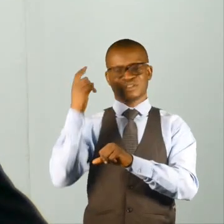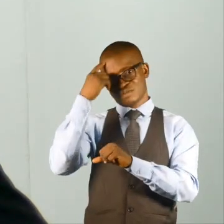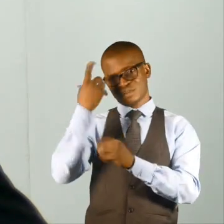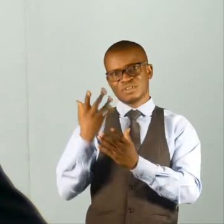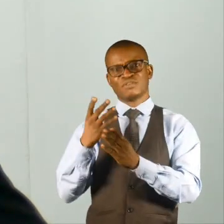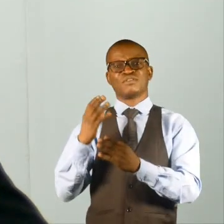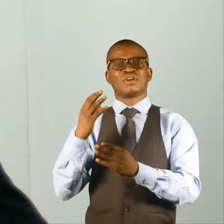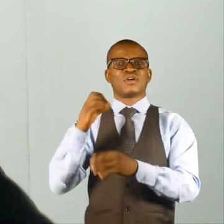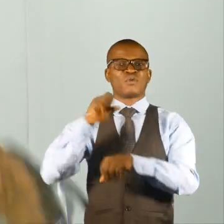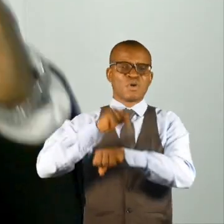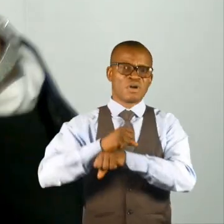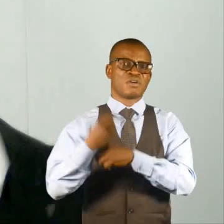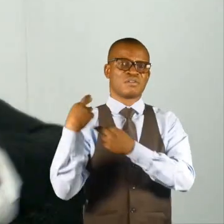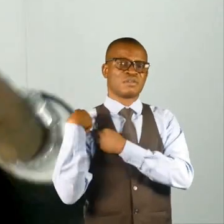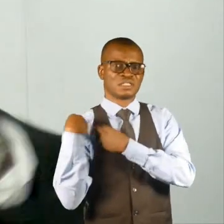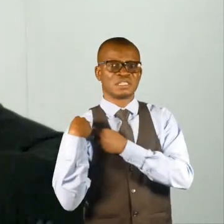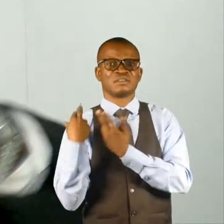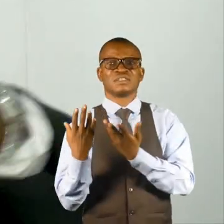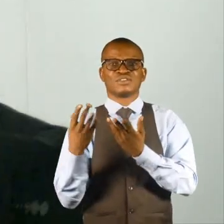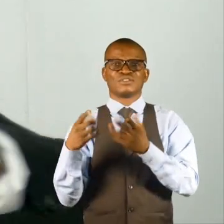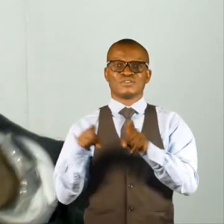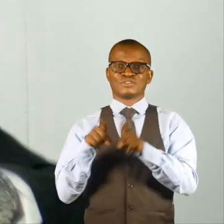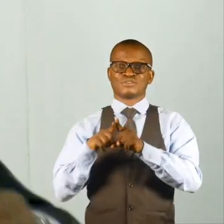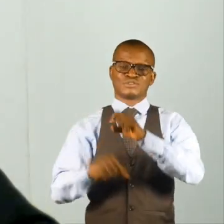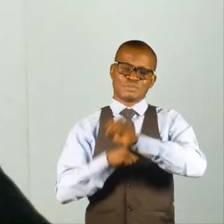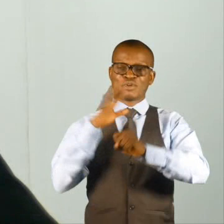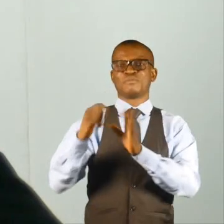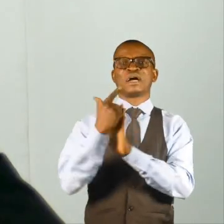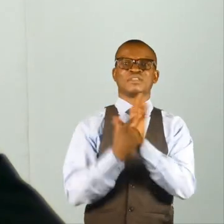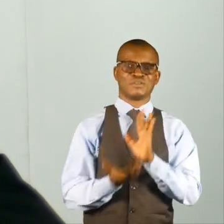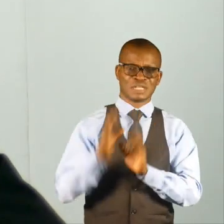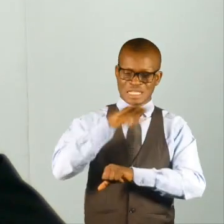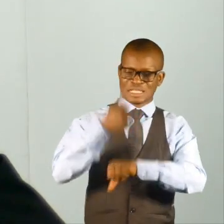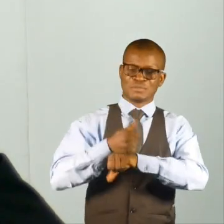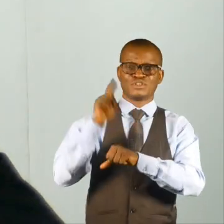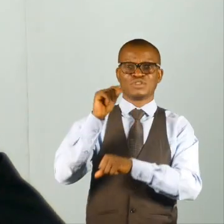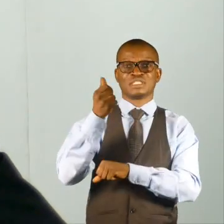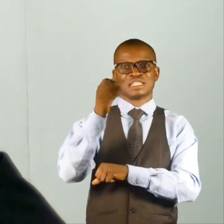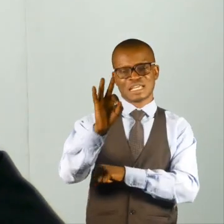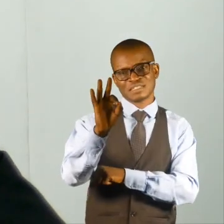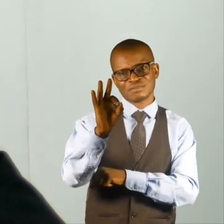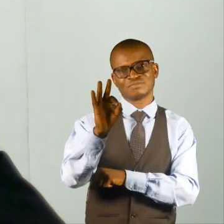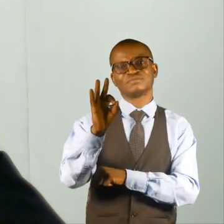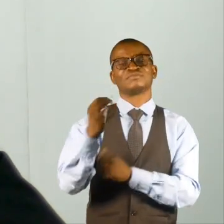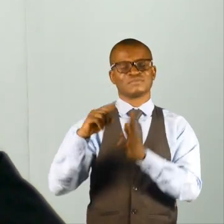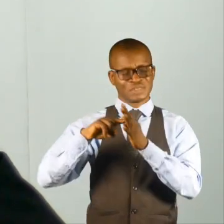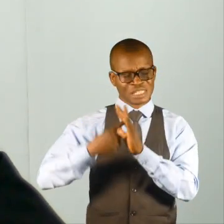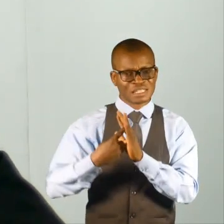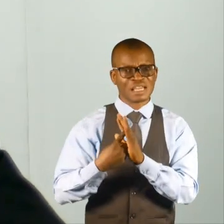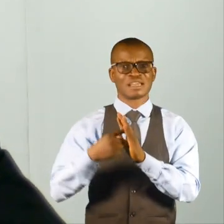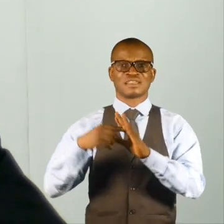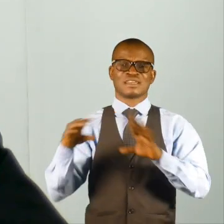law. Their functions, what we are supposed to do is also given by law. We established in